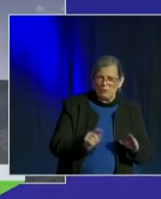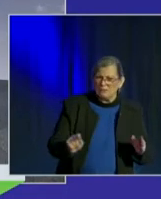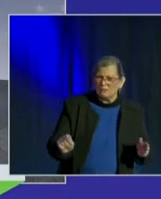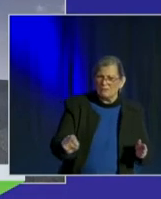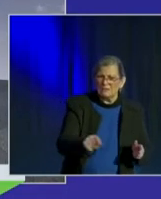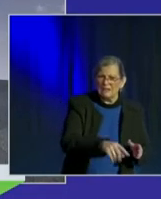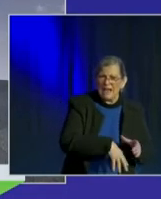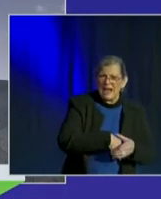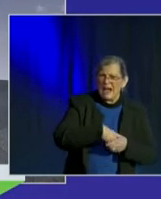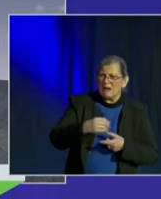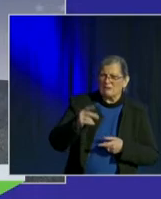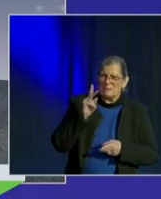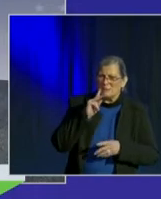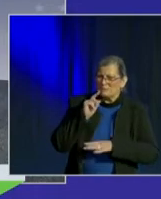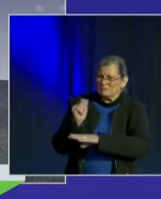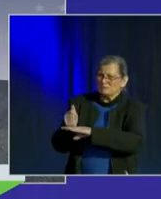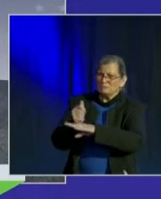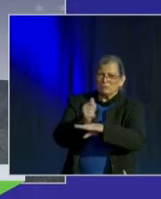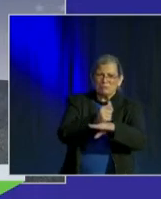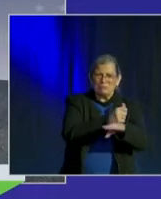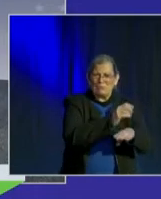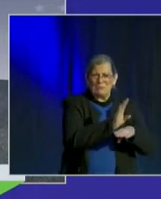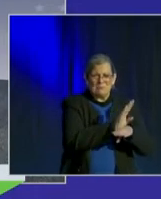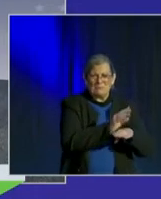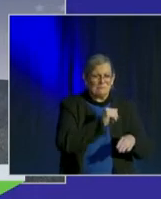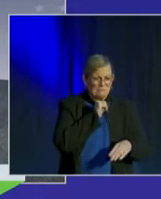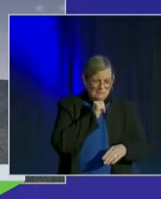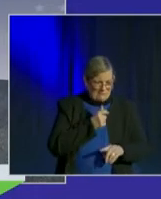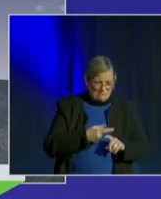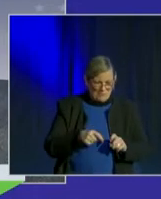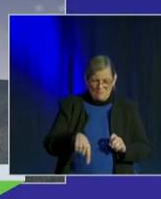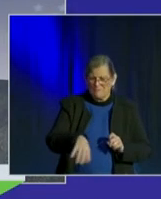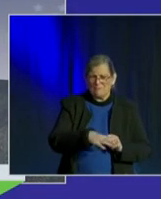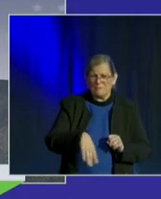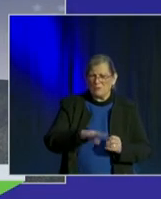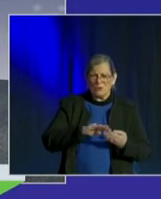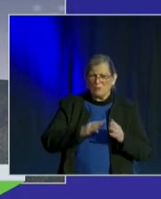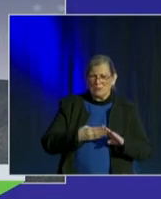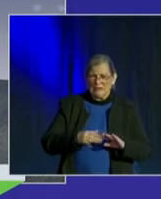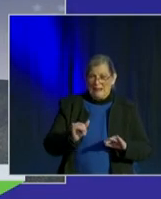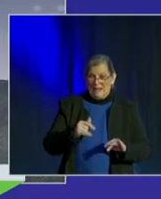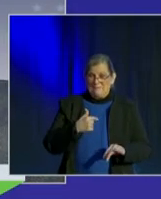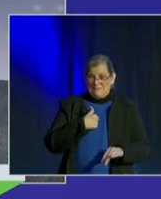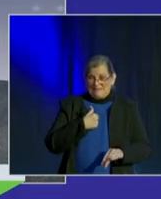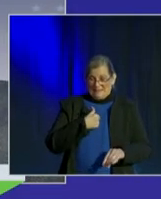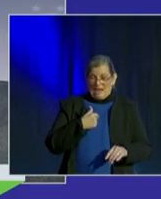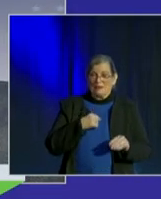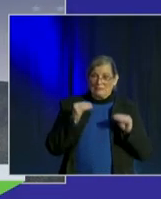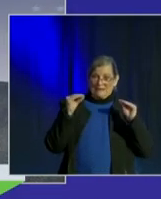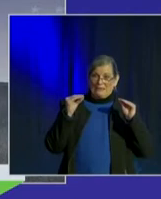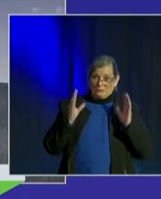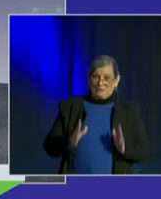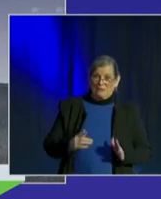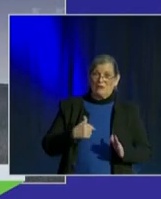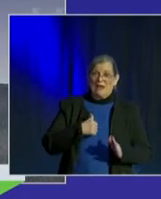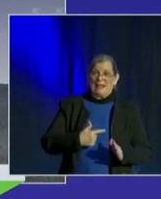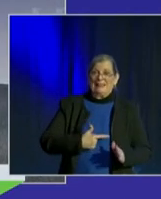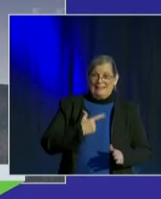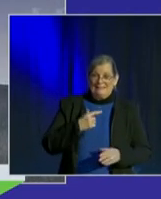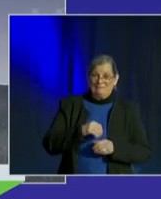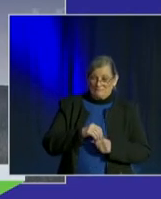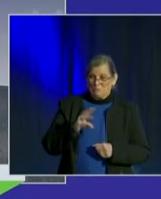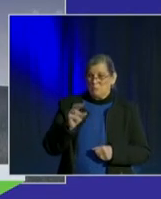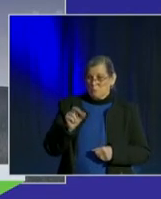requirements. But young people like me who are educated and want to start and bring business within Ward 7 communities don't